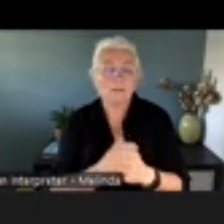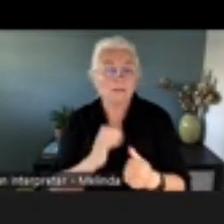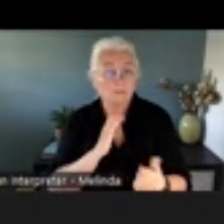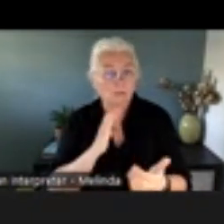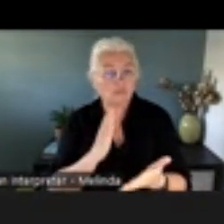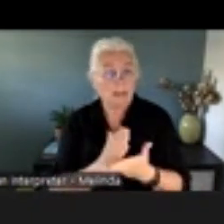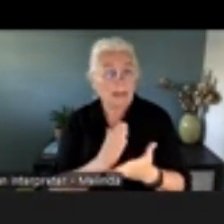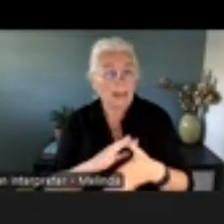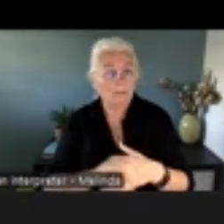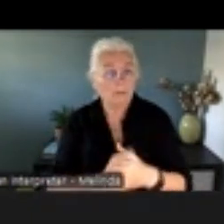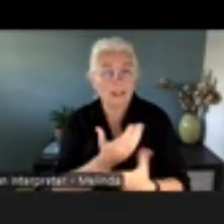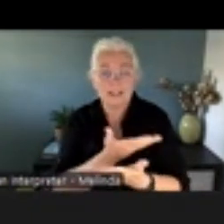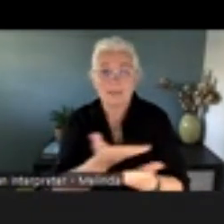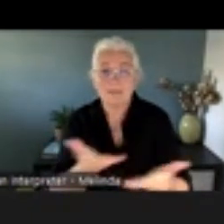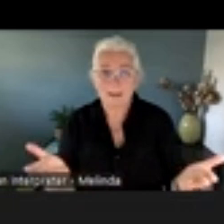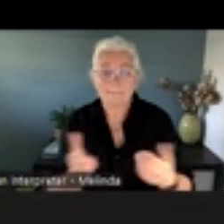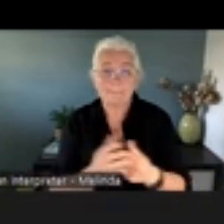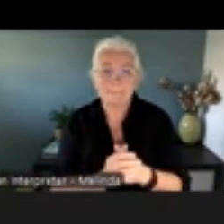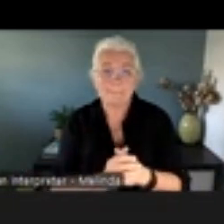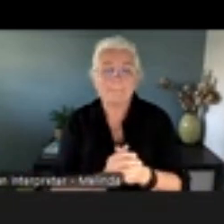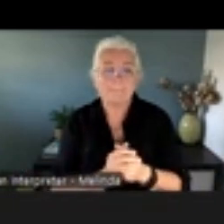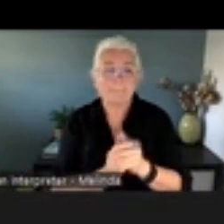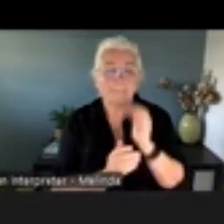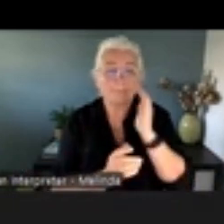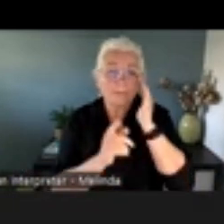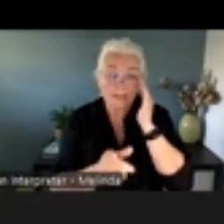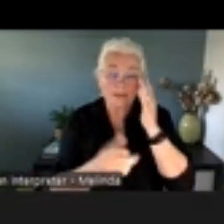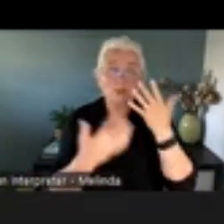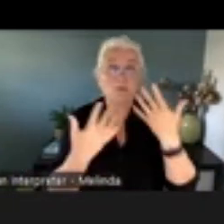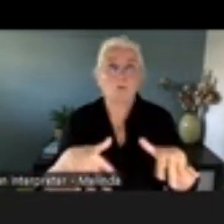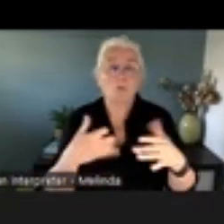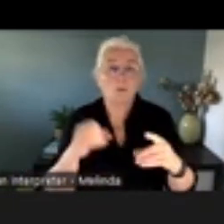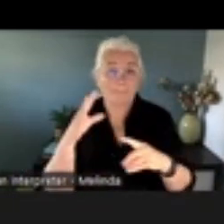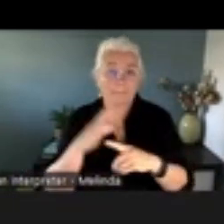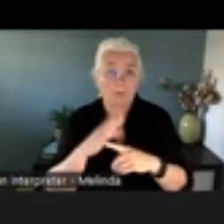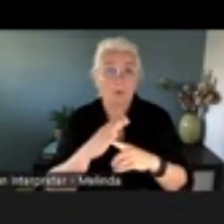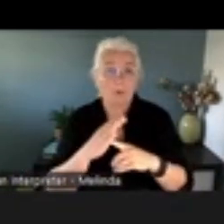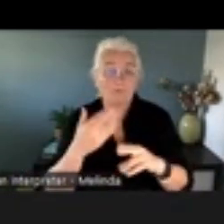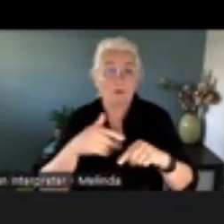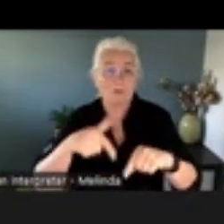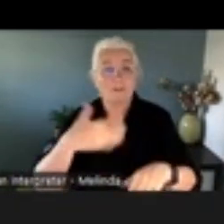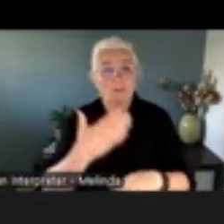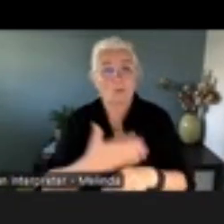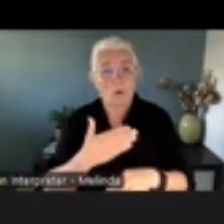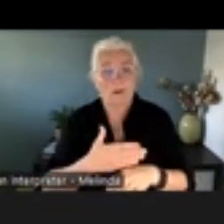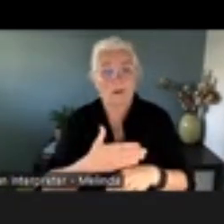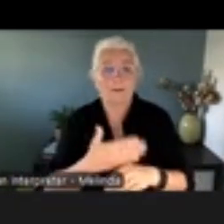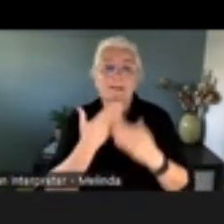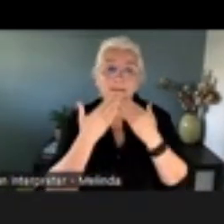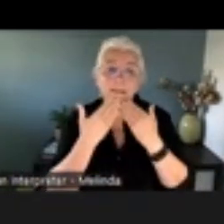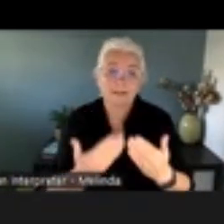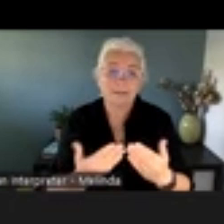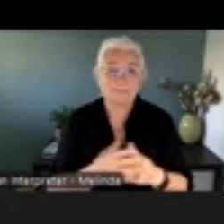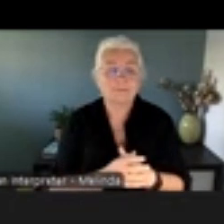do appreciate them. And they are so important to this work. So thank you very much,